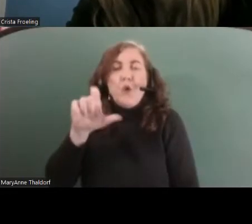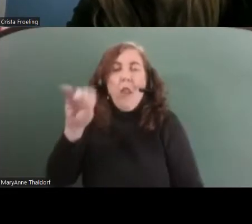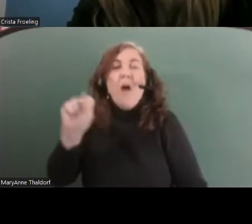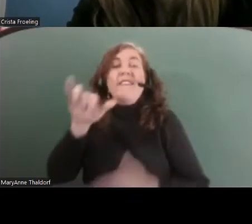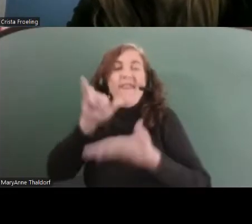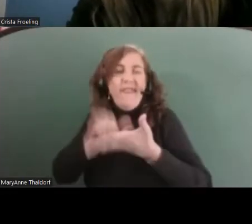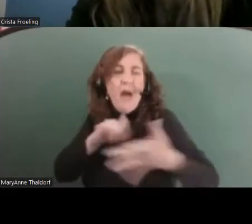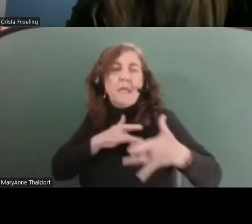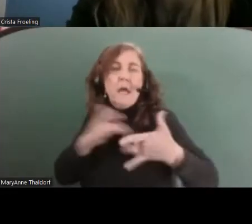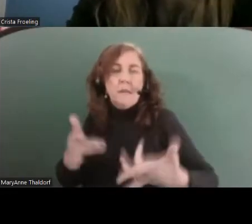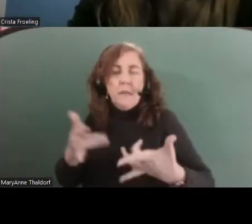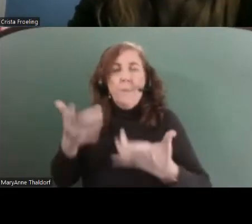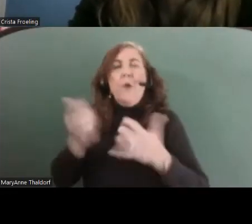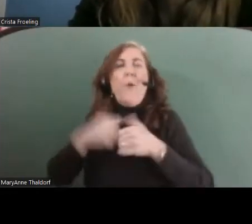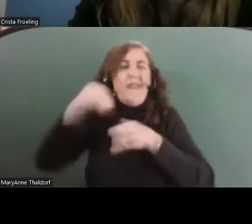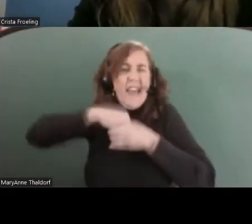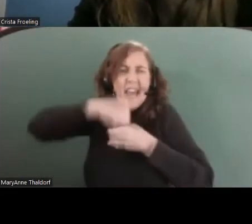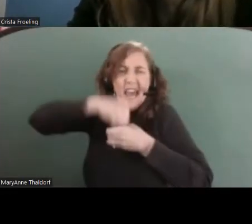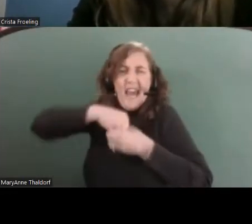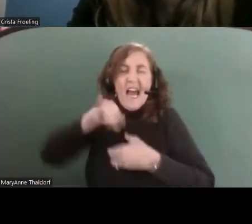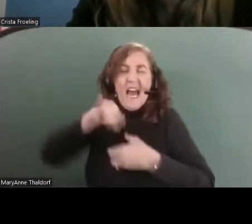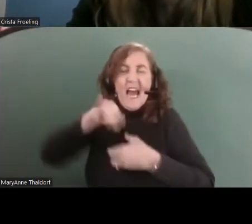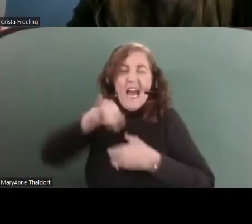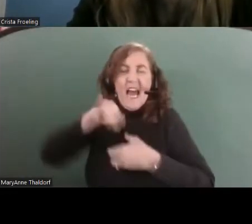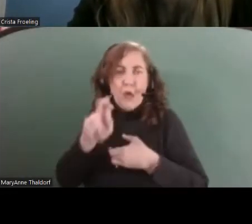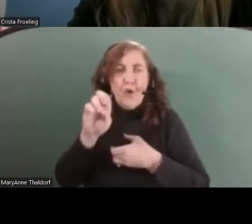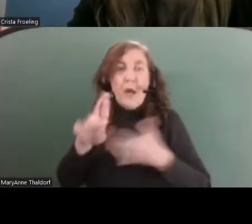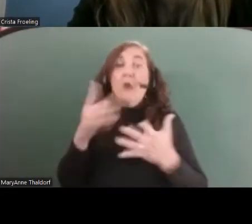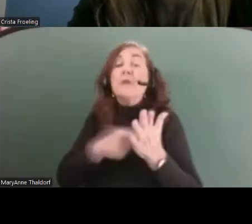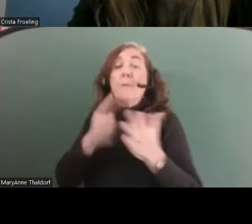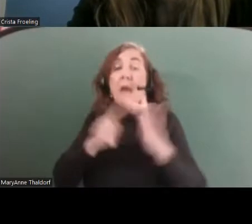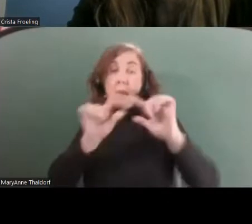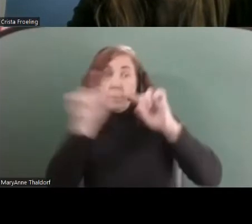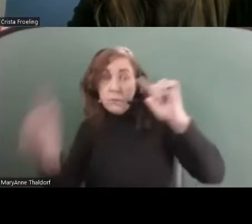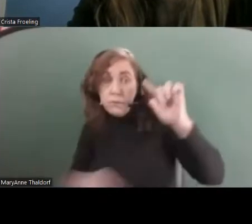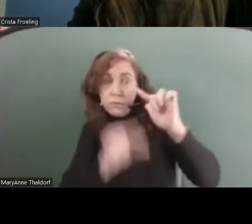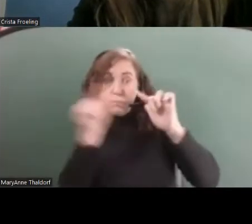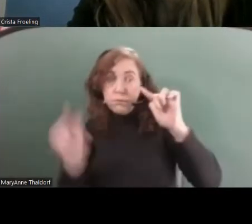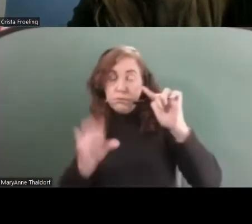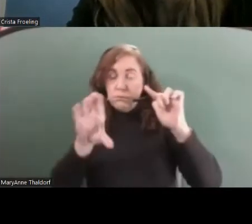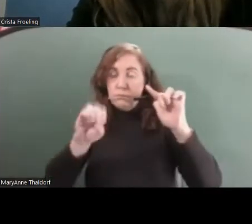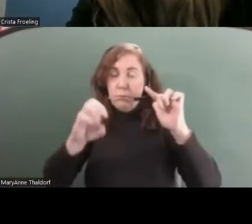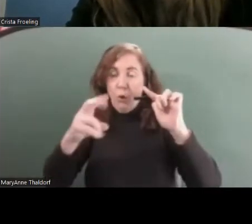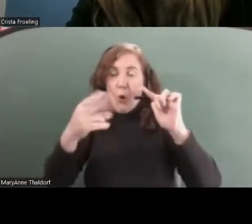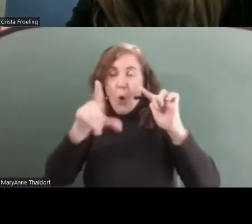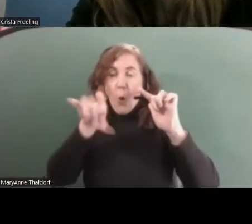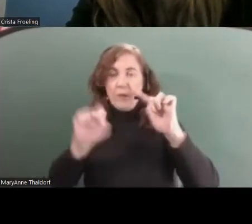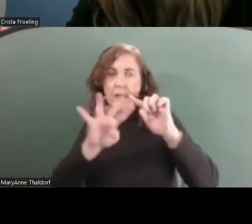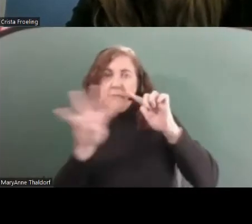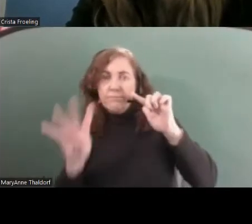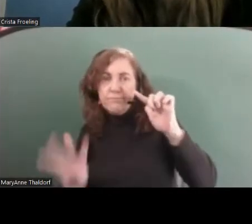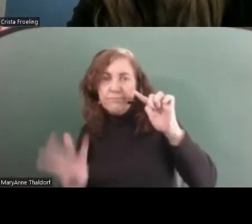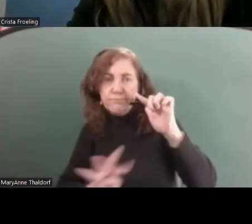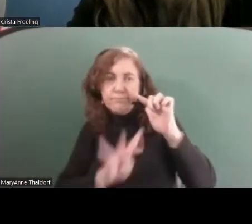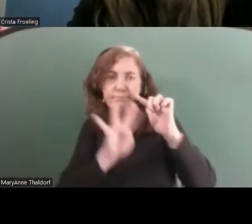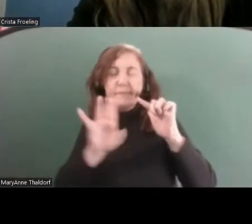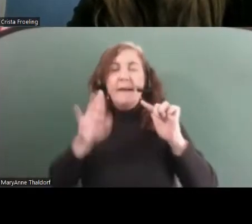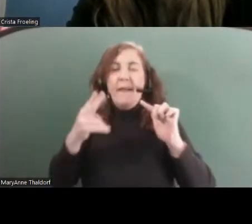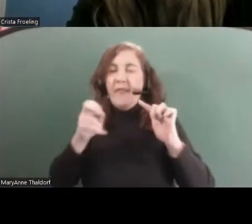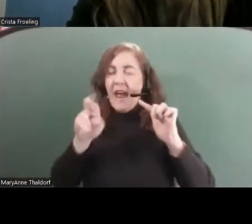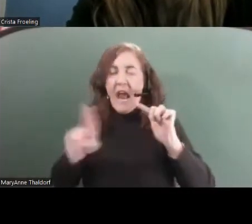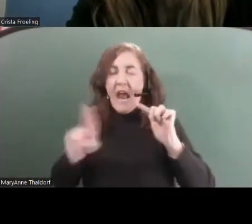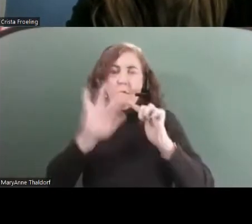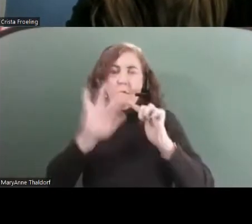cochlea, or the cochlea is not completely formed, or there's other structures that aren't formed well.